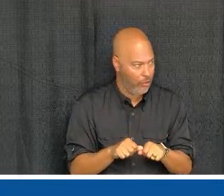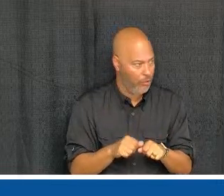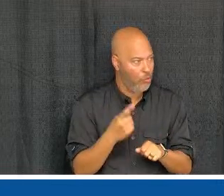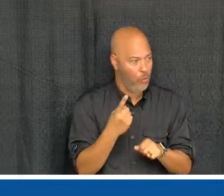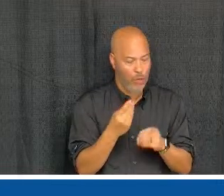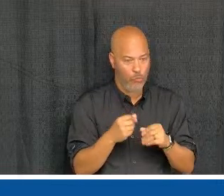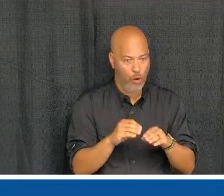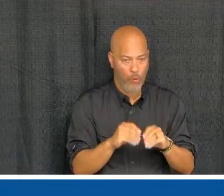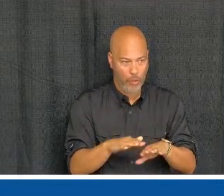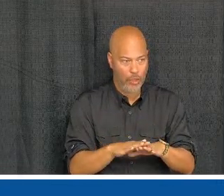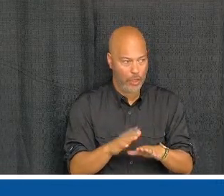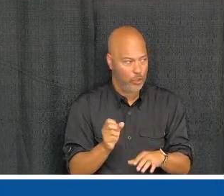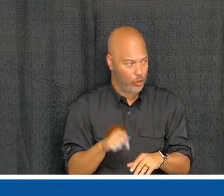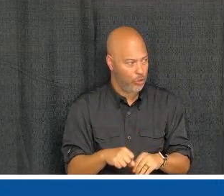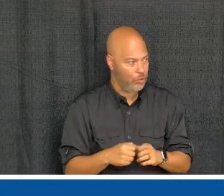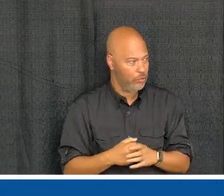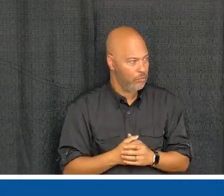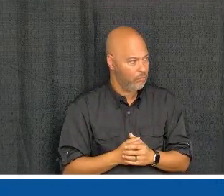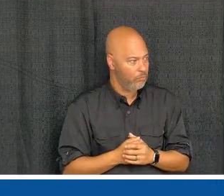could, yes.